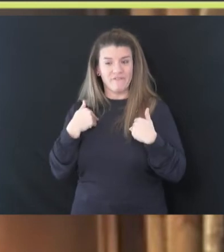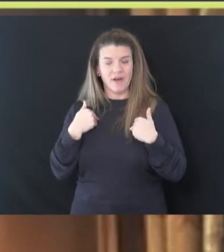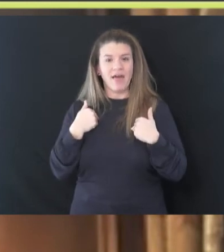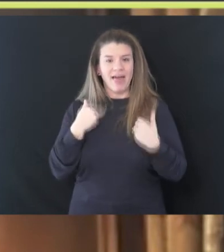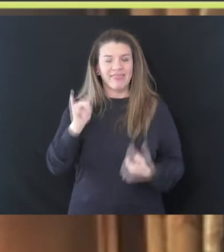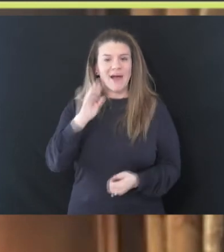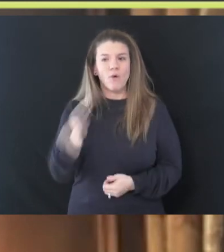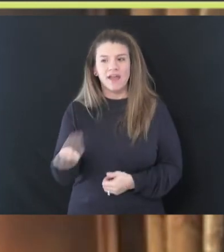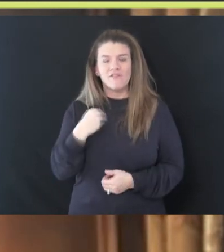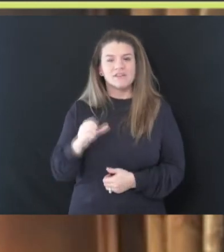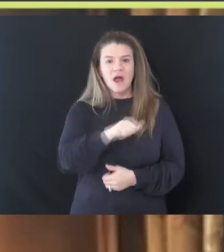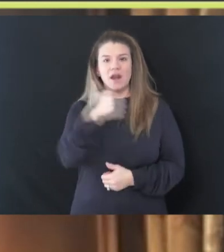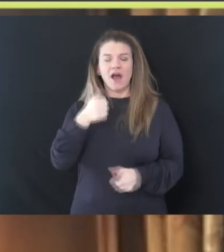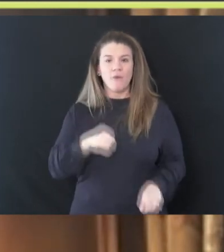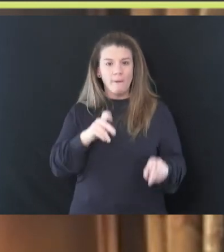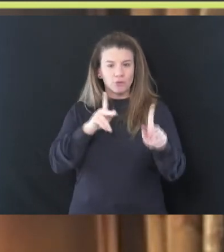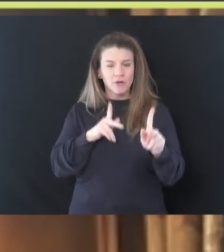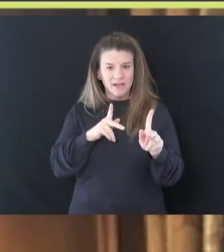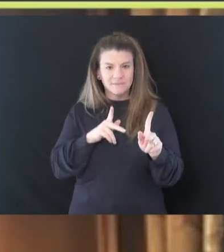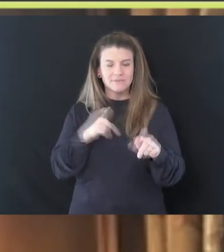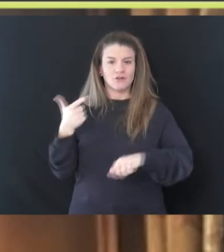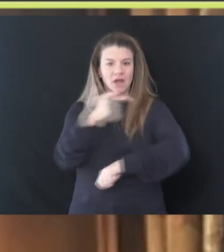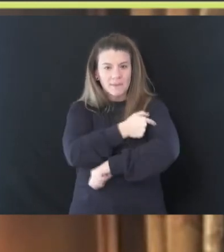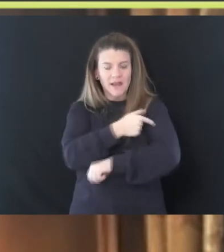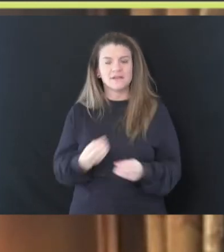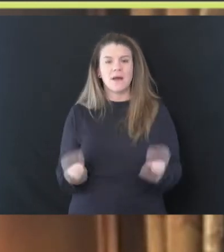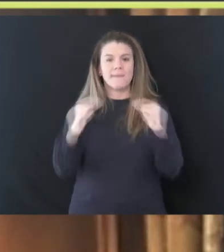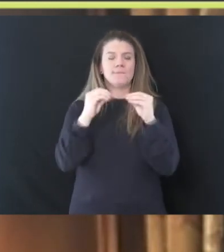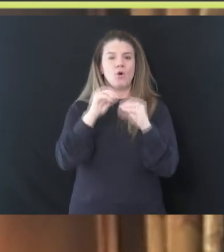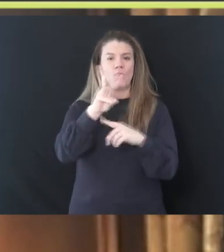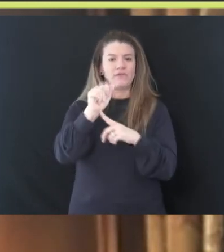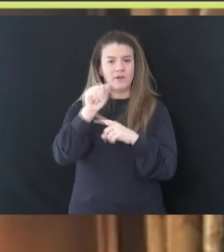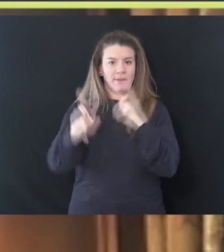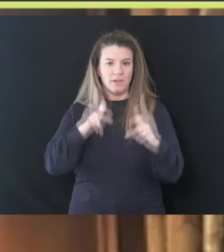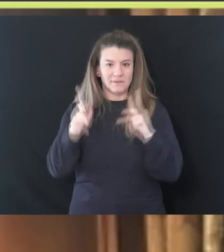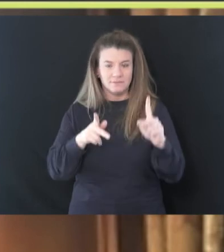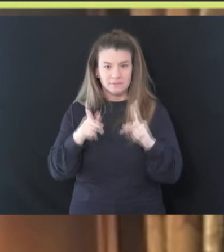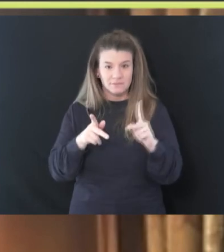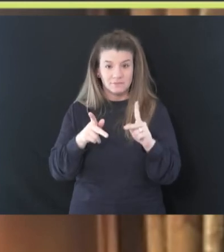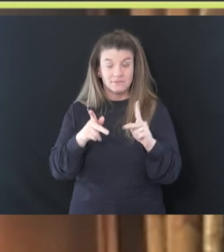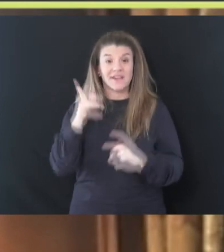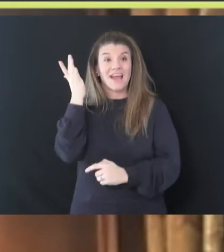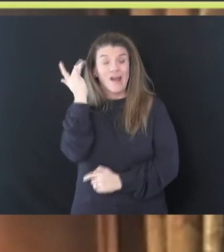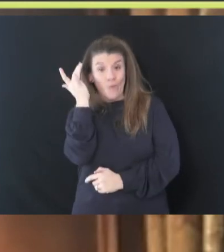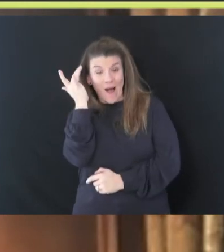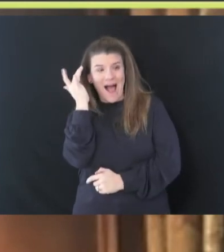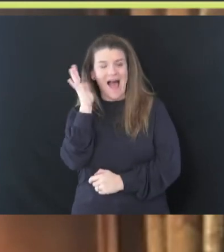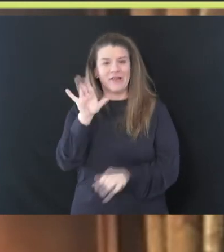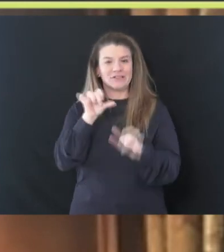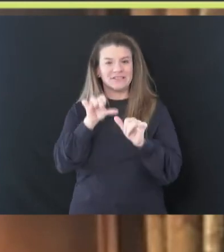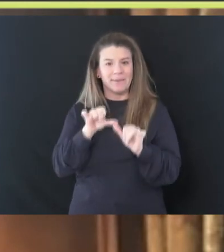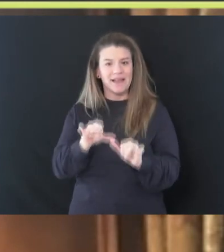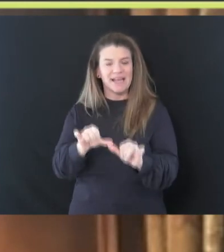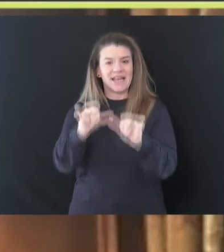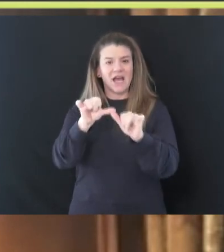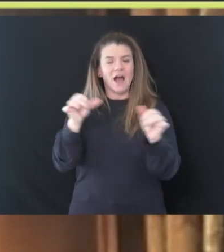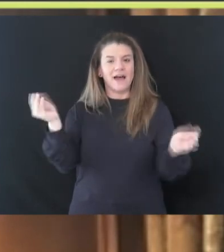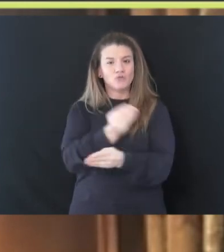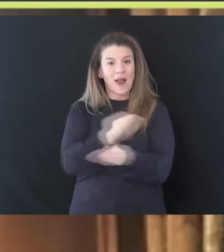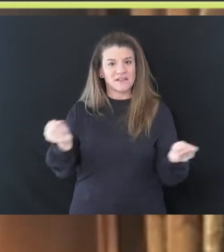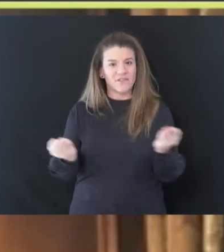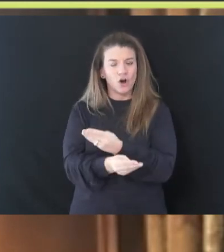another opportunity to immunize even more West Virginians. And because of the stability of transfer, it will make it